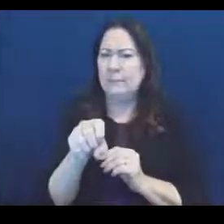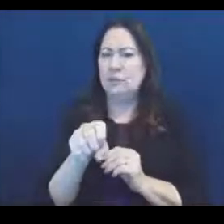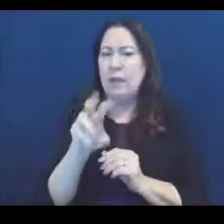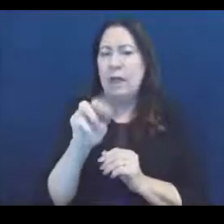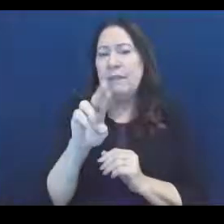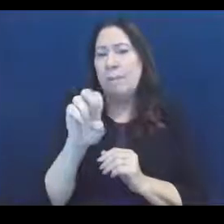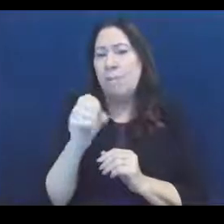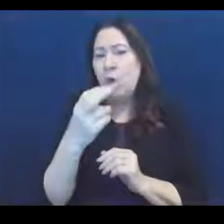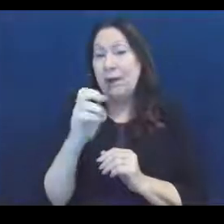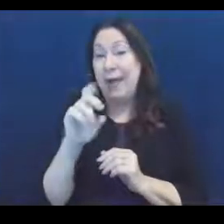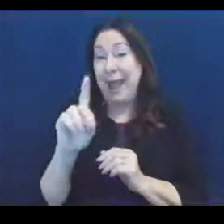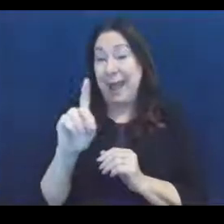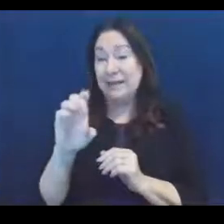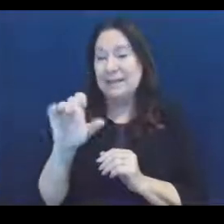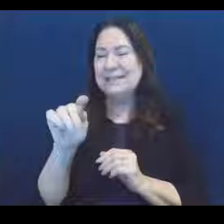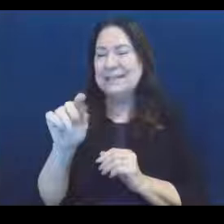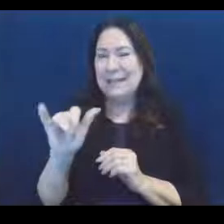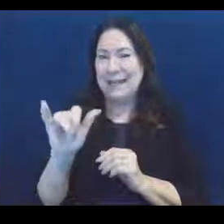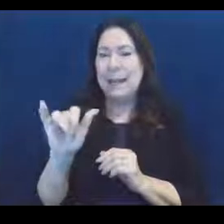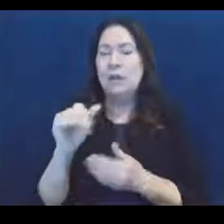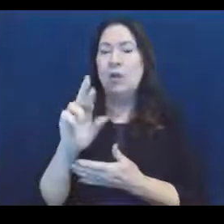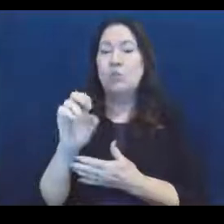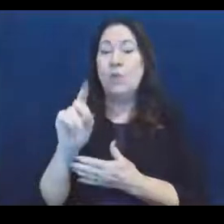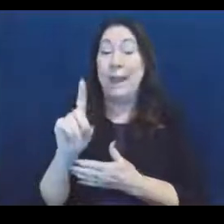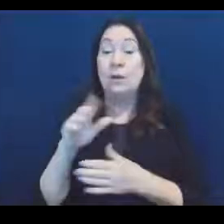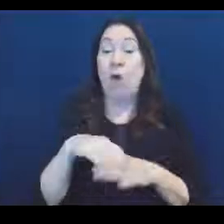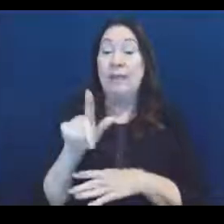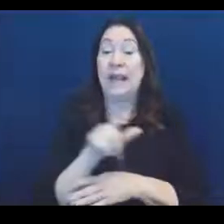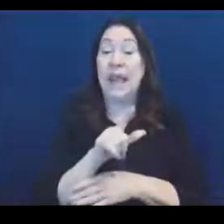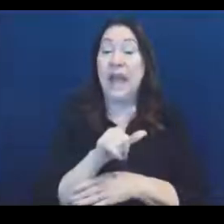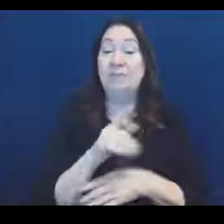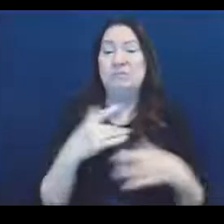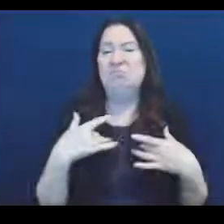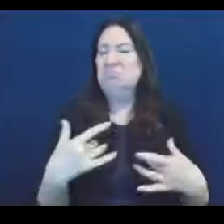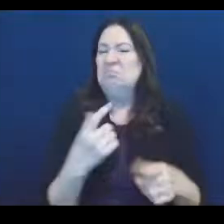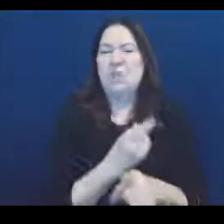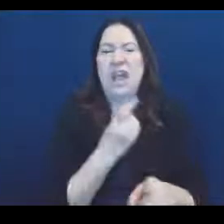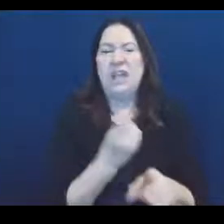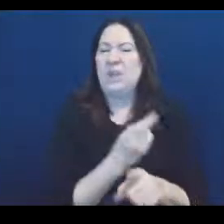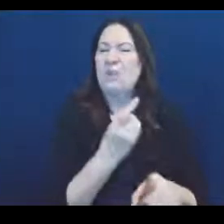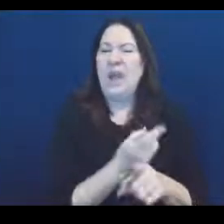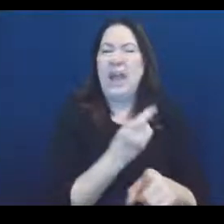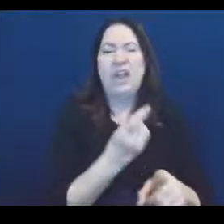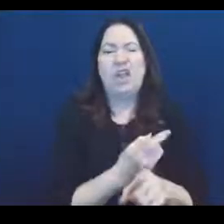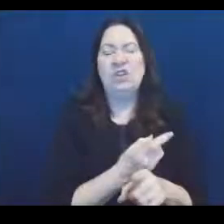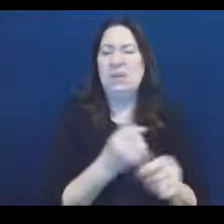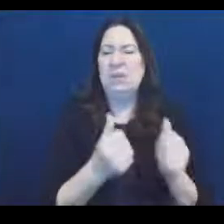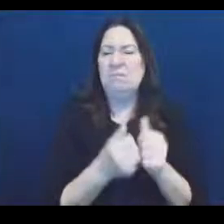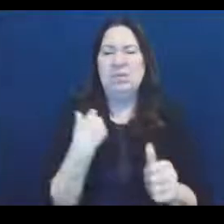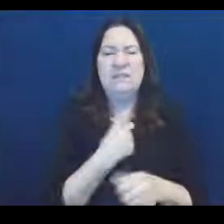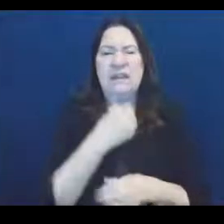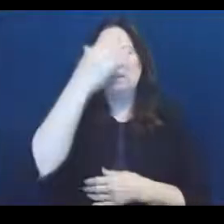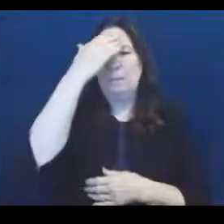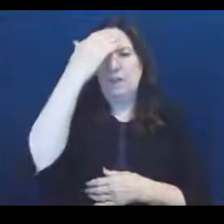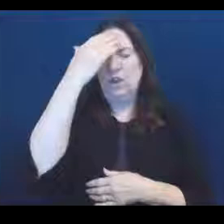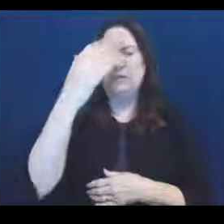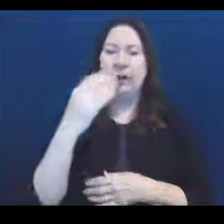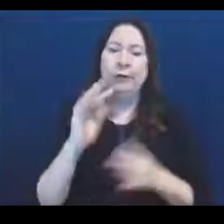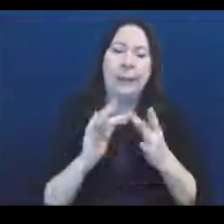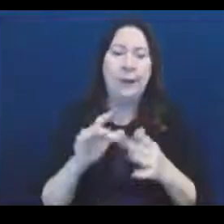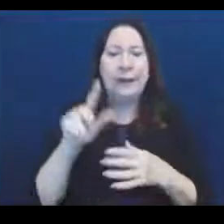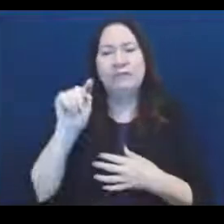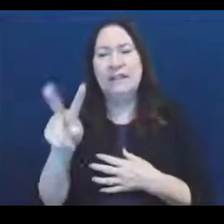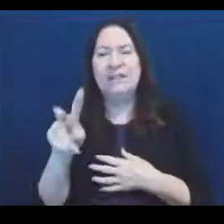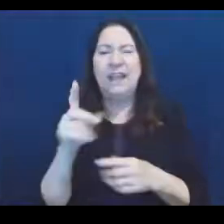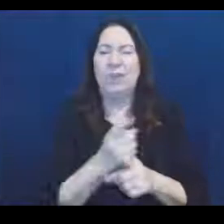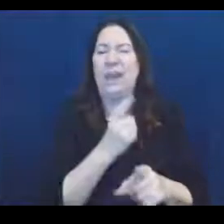radar. On the left image, that's just your typical radar reflectivity. That's the images that most of us are familiar with from the internet or from TV.